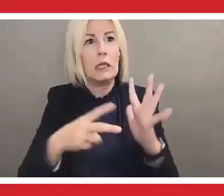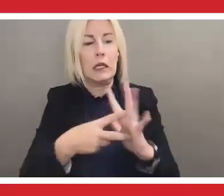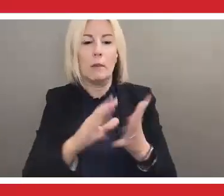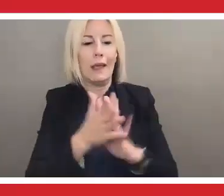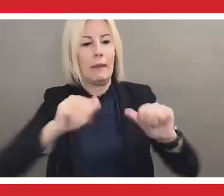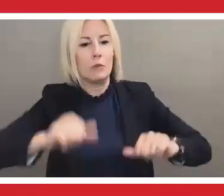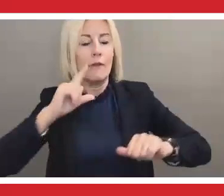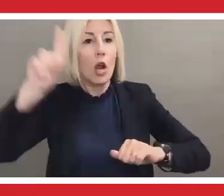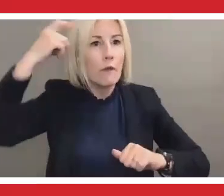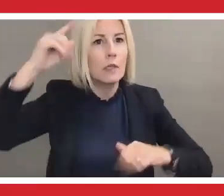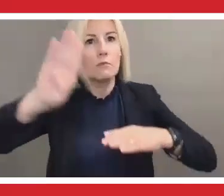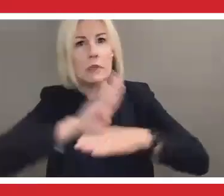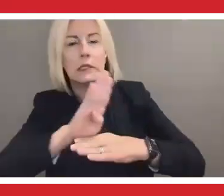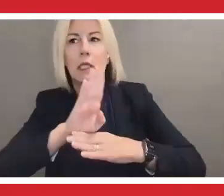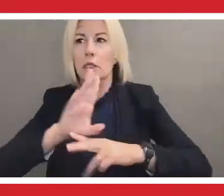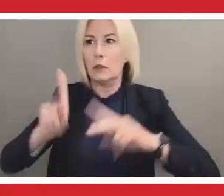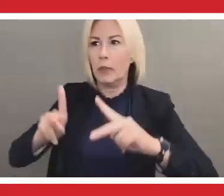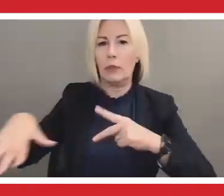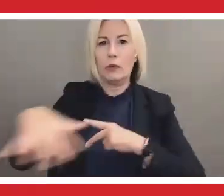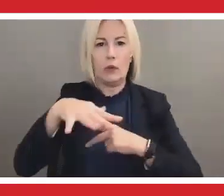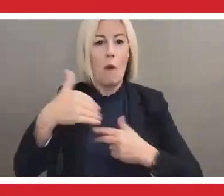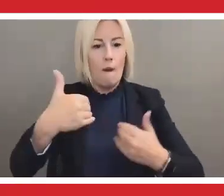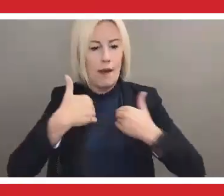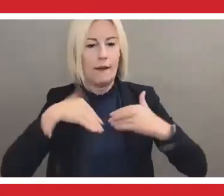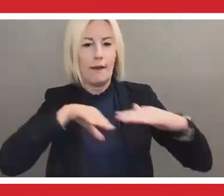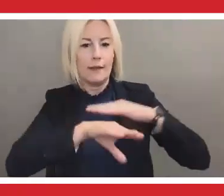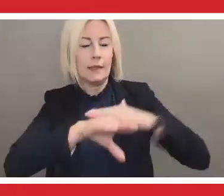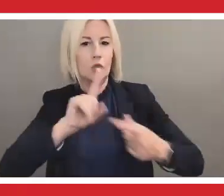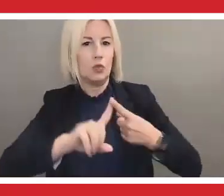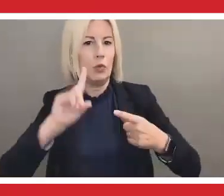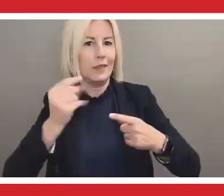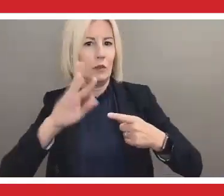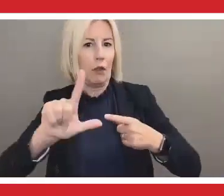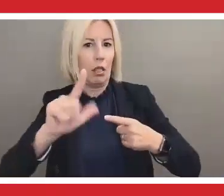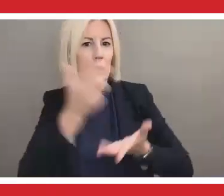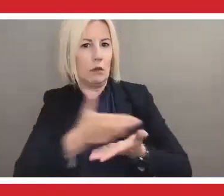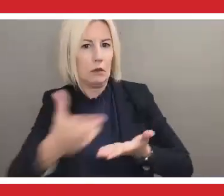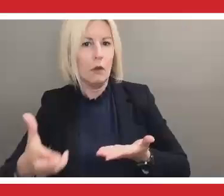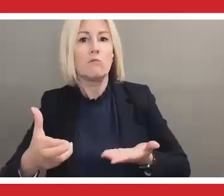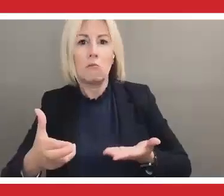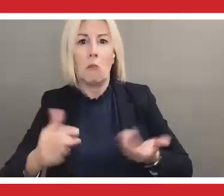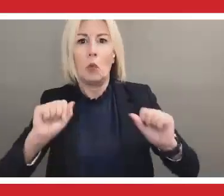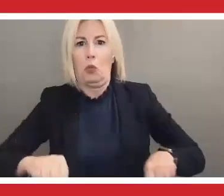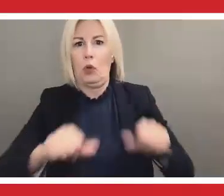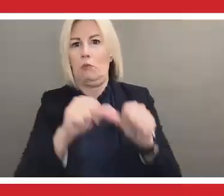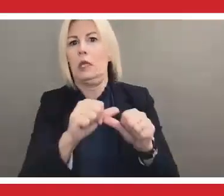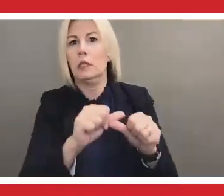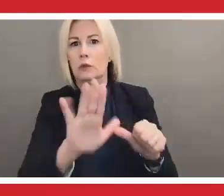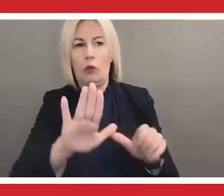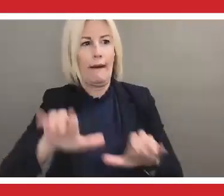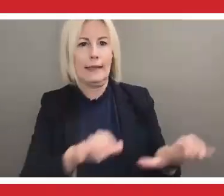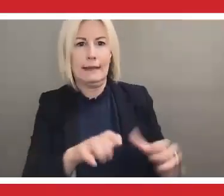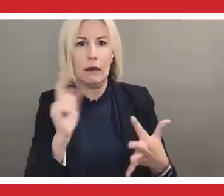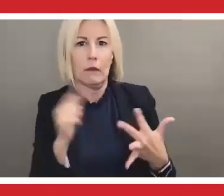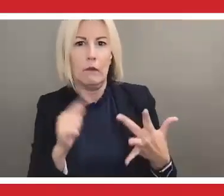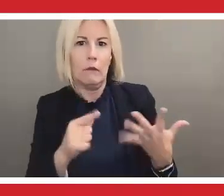businesses, citizens who had access to digital resources to maintain their activity in a way that would not